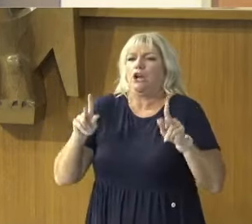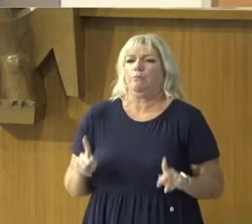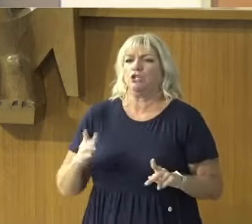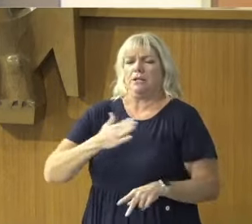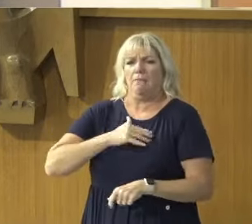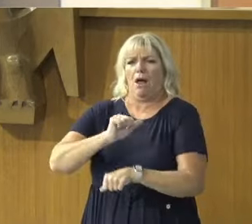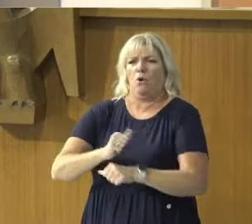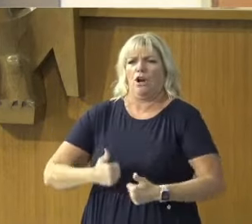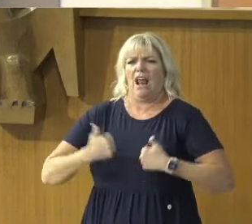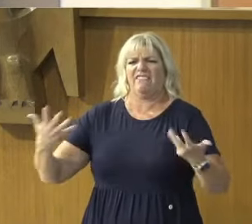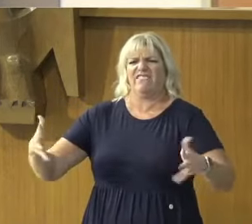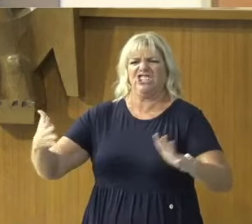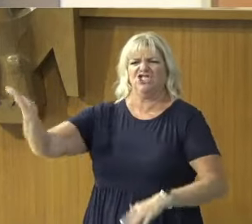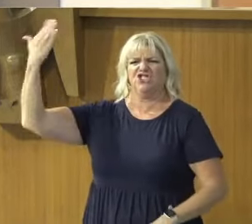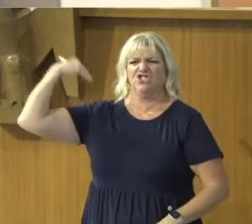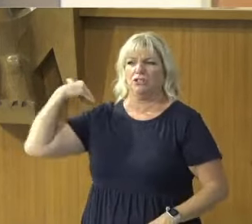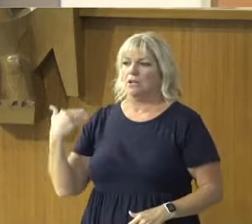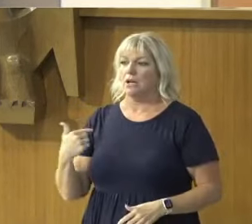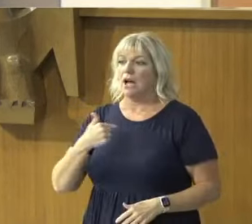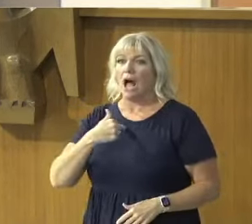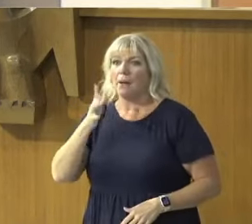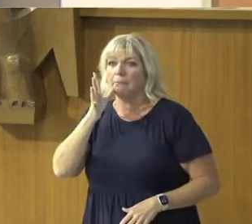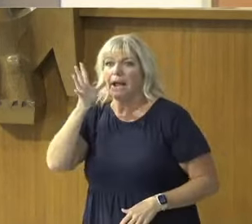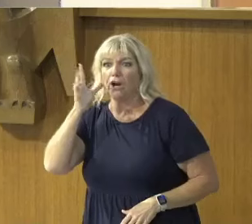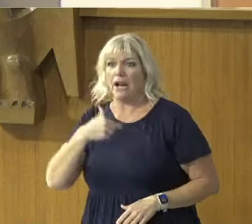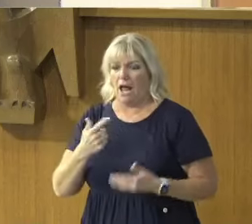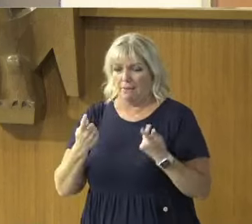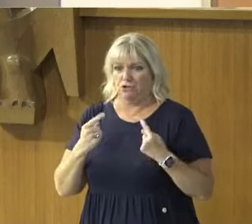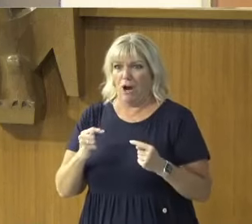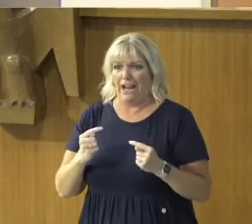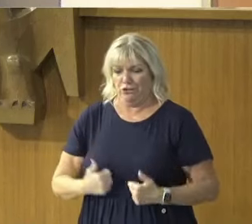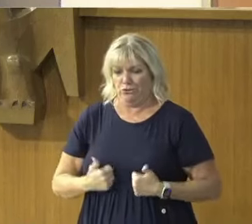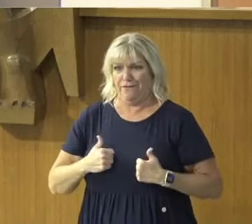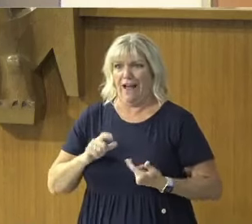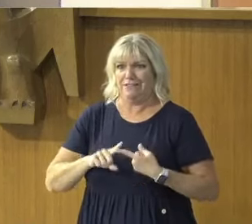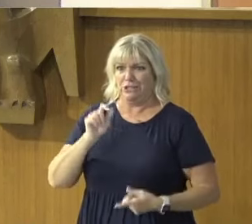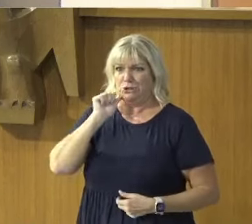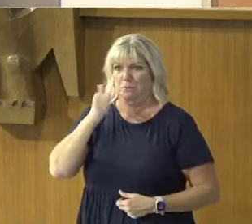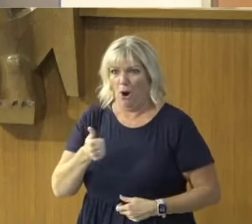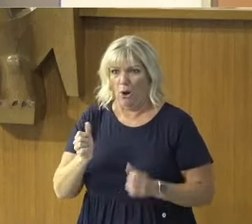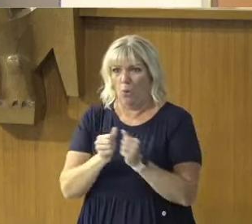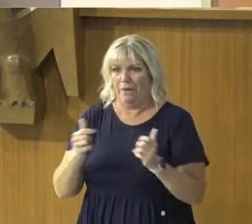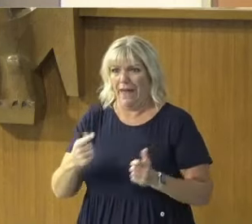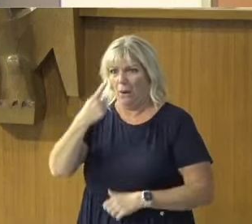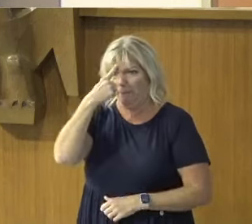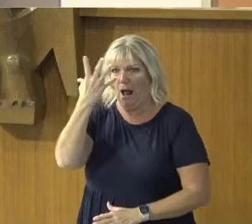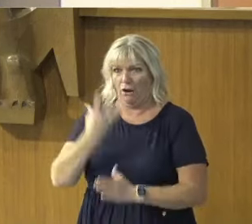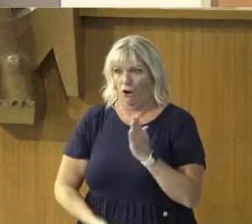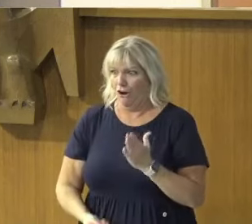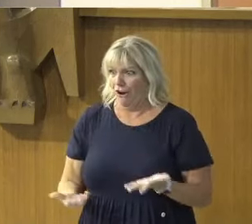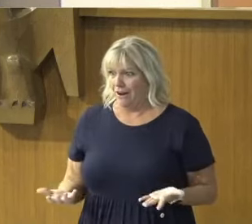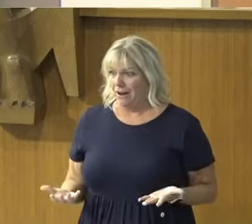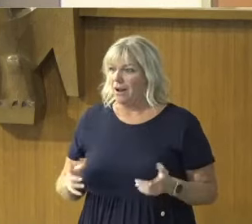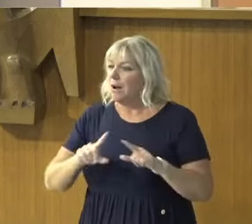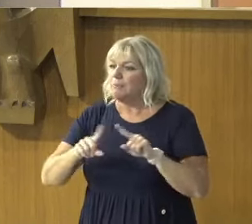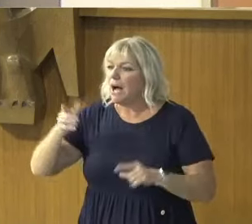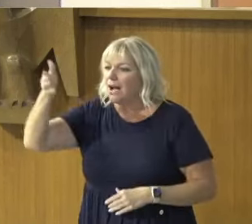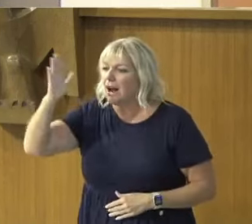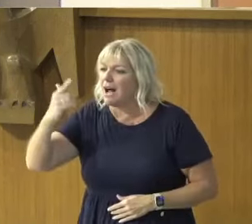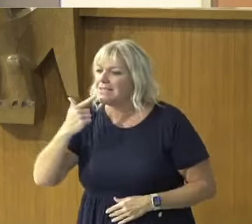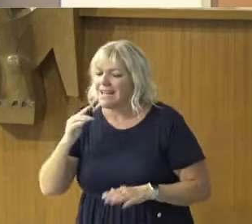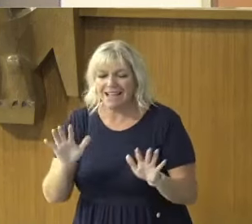behind you. You're just a parent trying to make it to tomorrow without losing your marbles. But God says